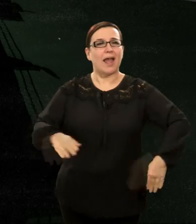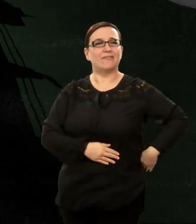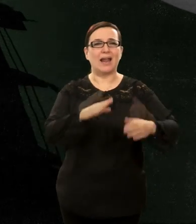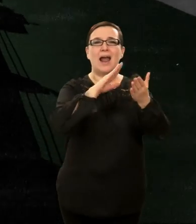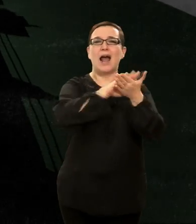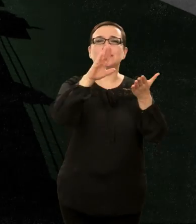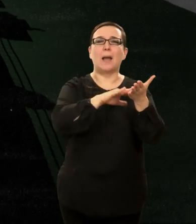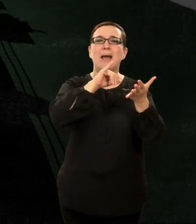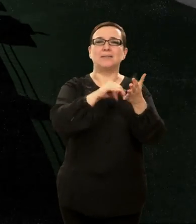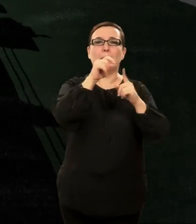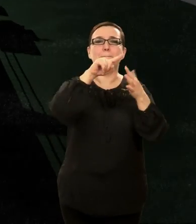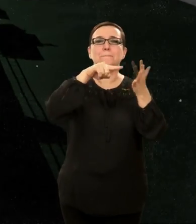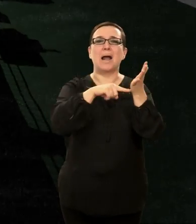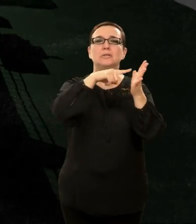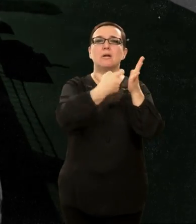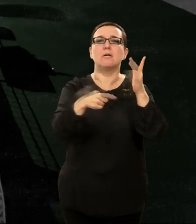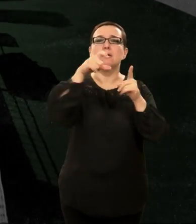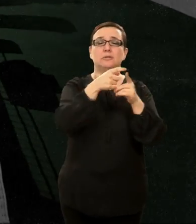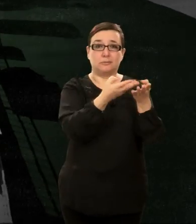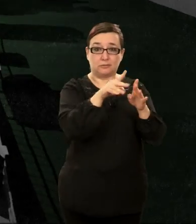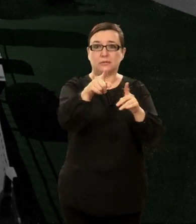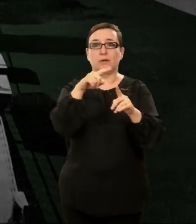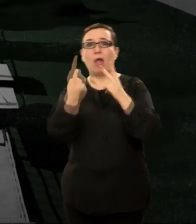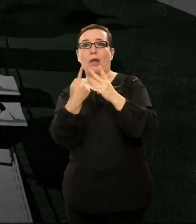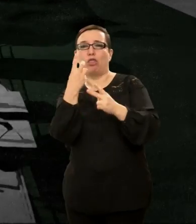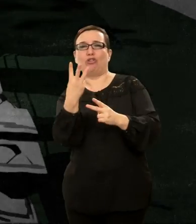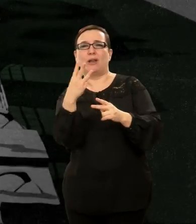HMS Petard and three other warships are on the scene by 10 a.m.